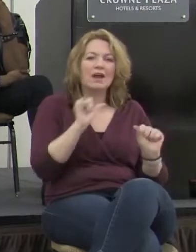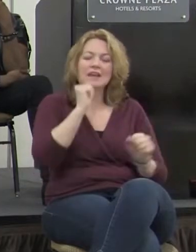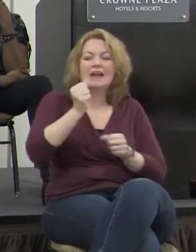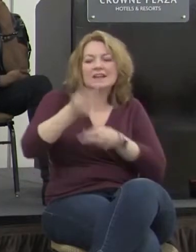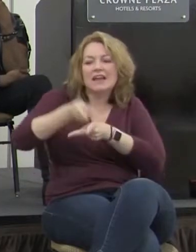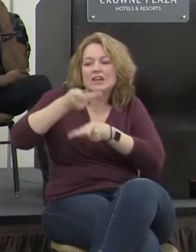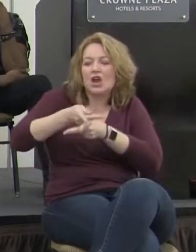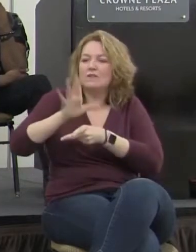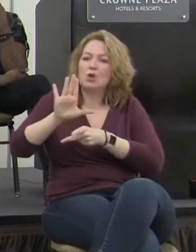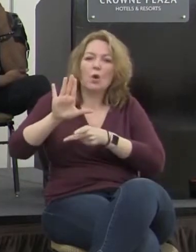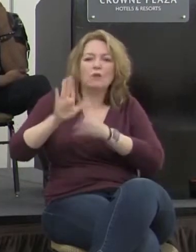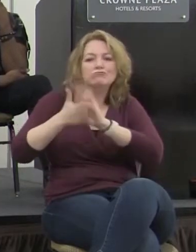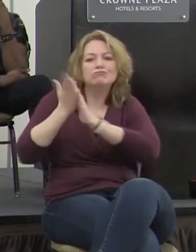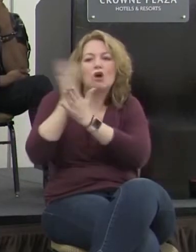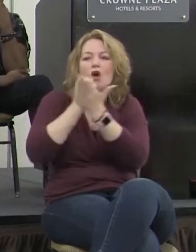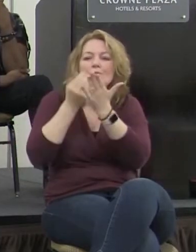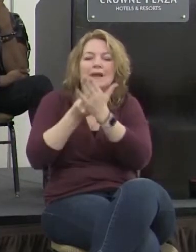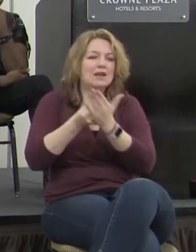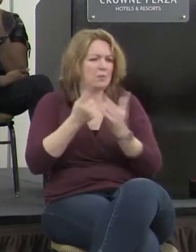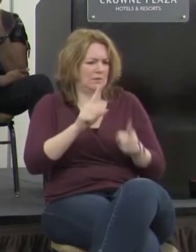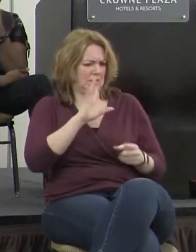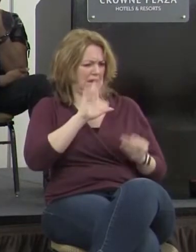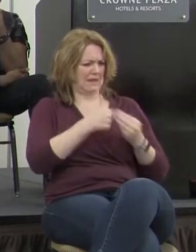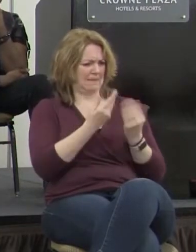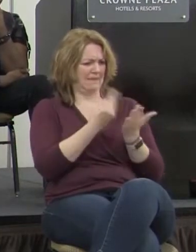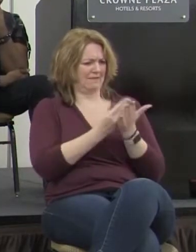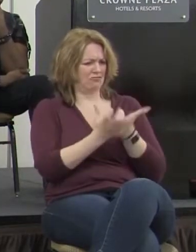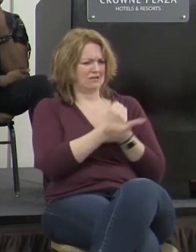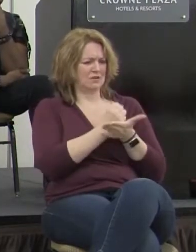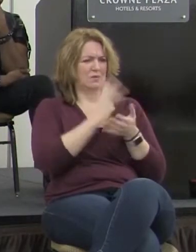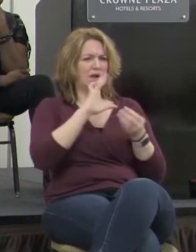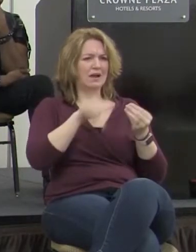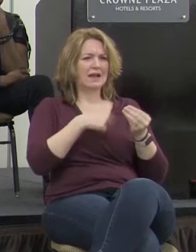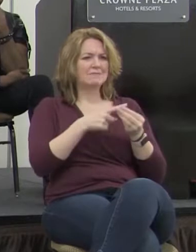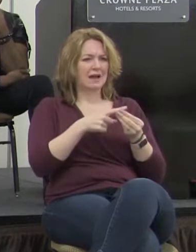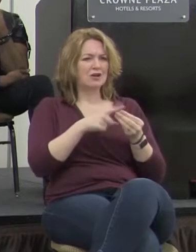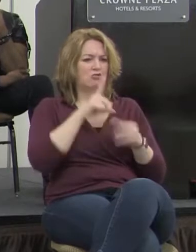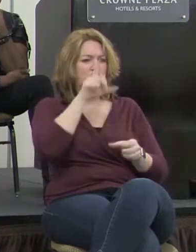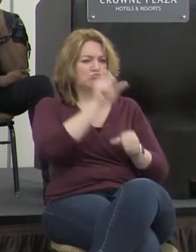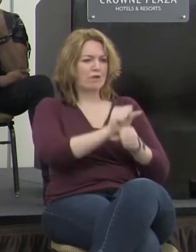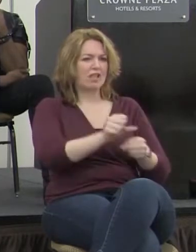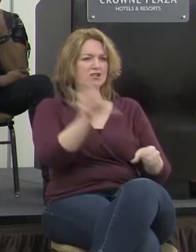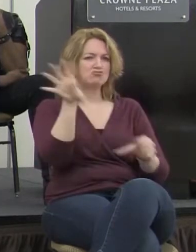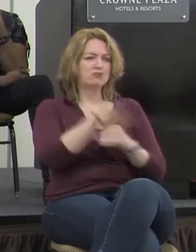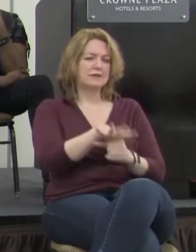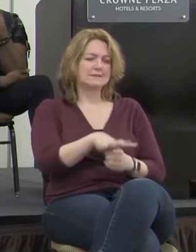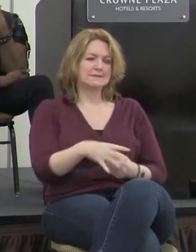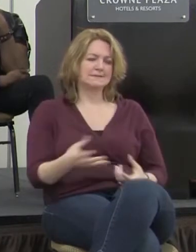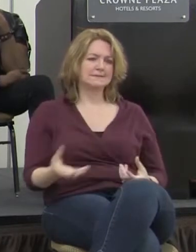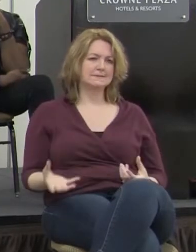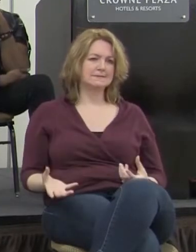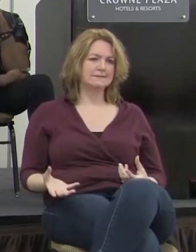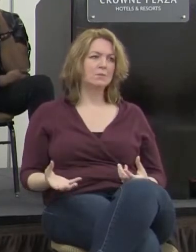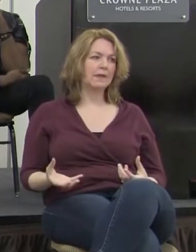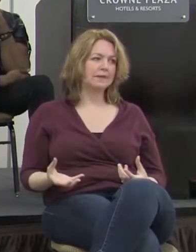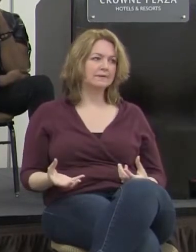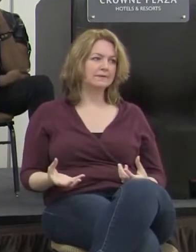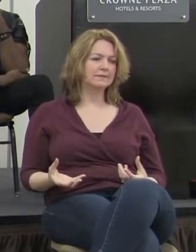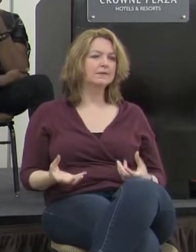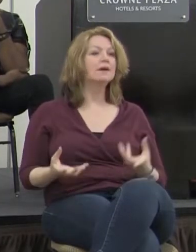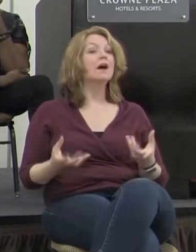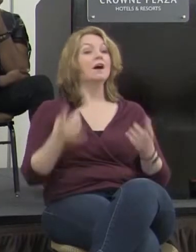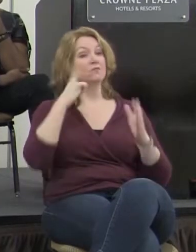wash. When we're talking about doing fundraising, we're talking about some real shit. All right. Just as